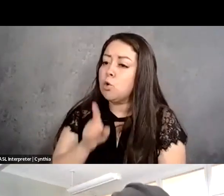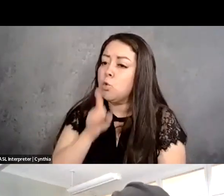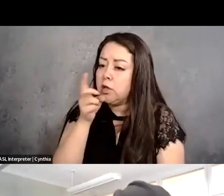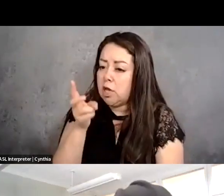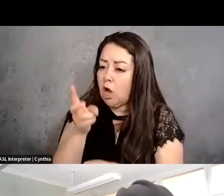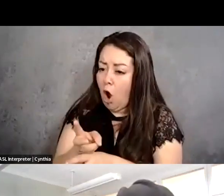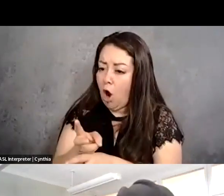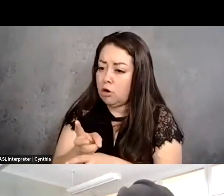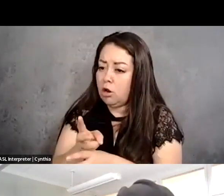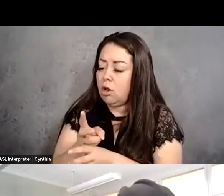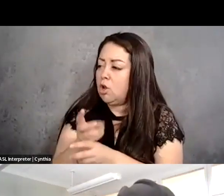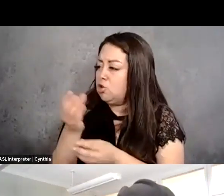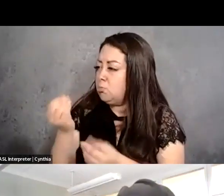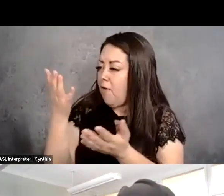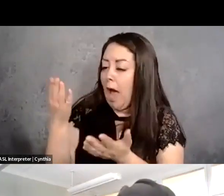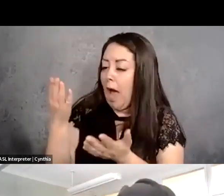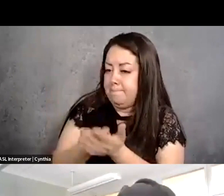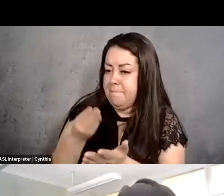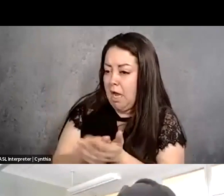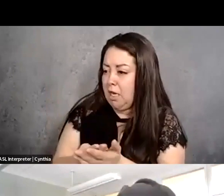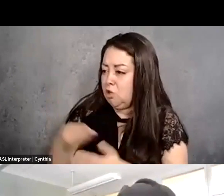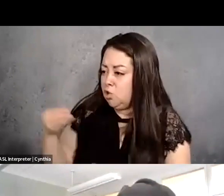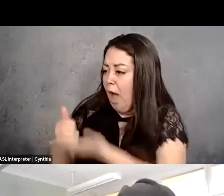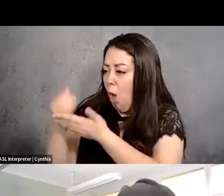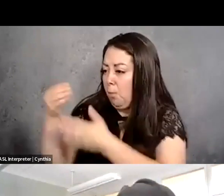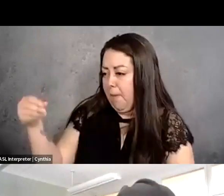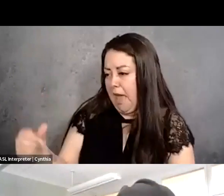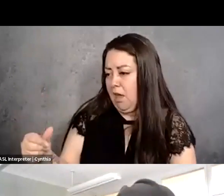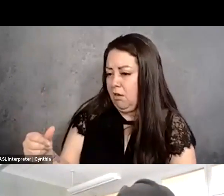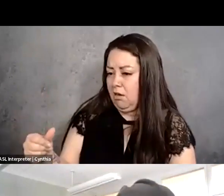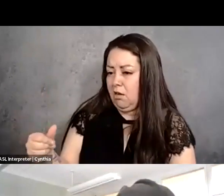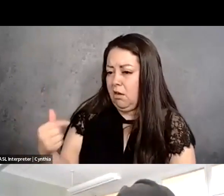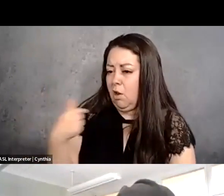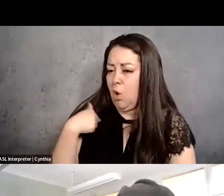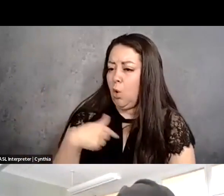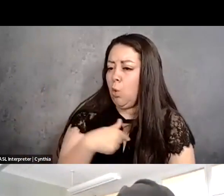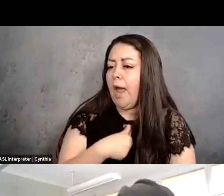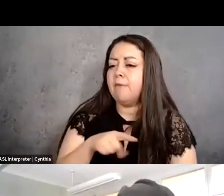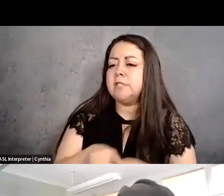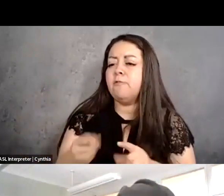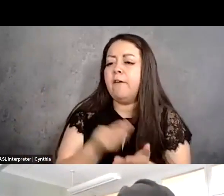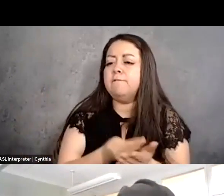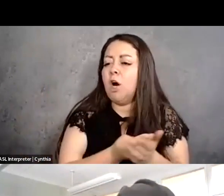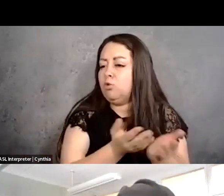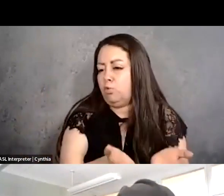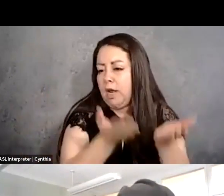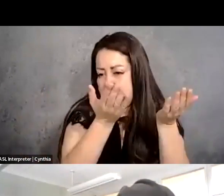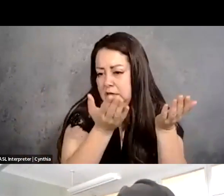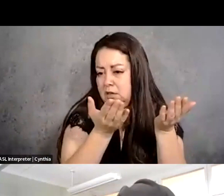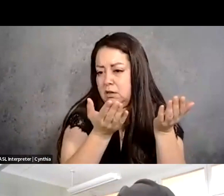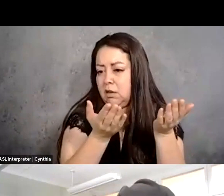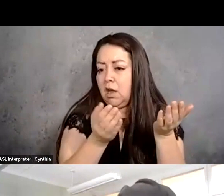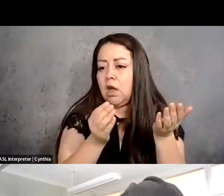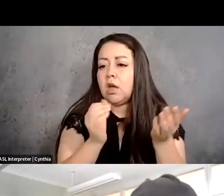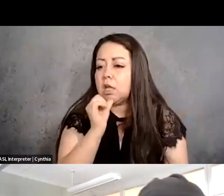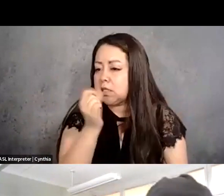when possible through different fundraising sources. When not possible, it is agency responsibility to cover